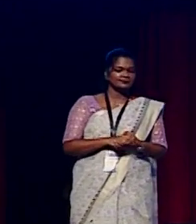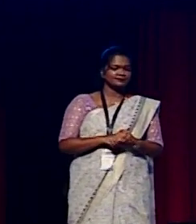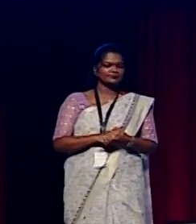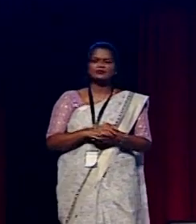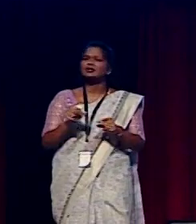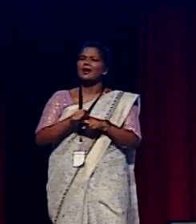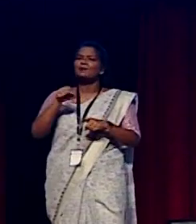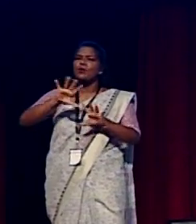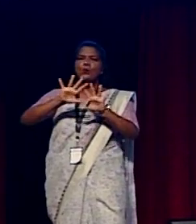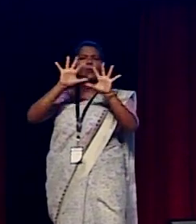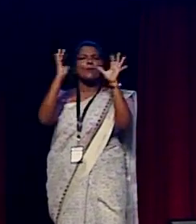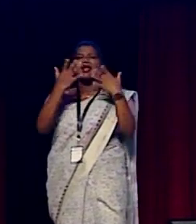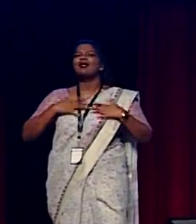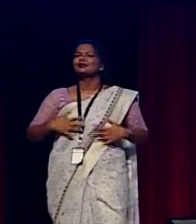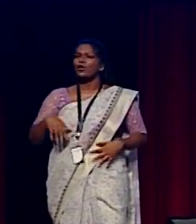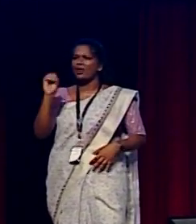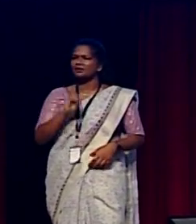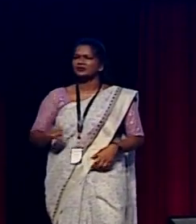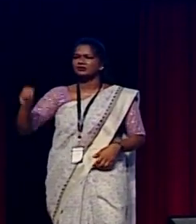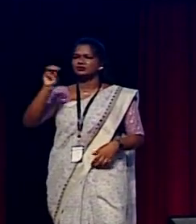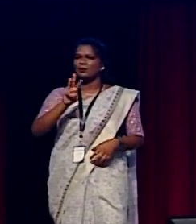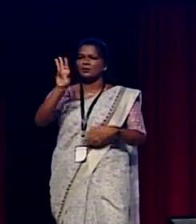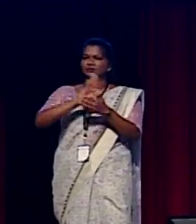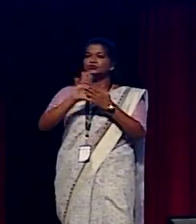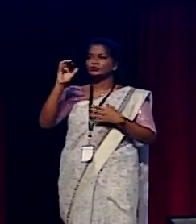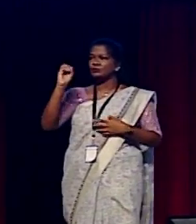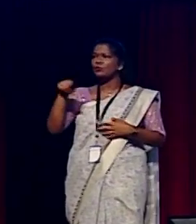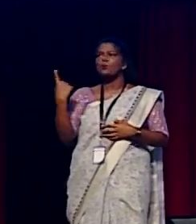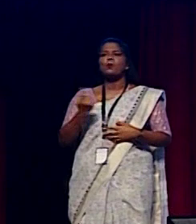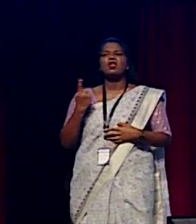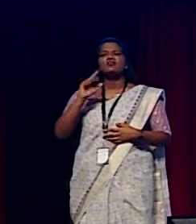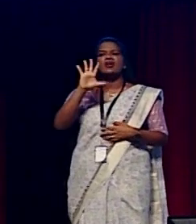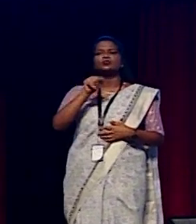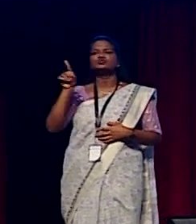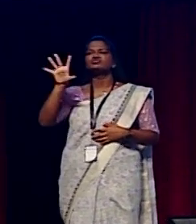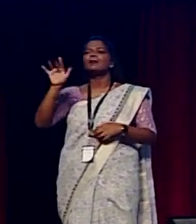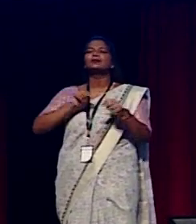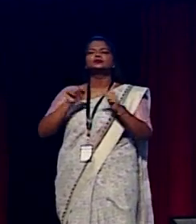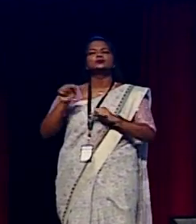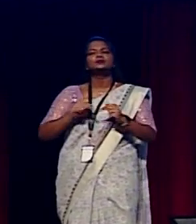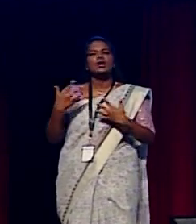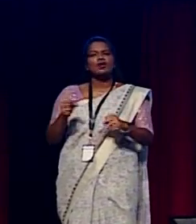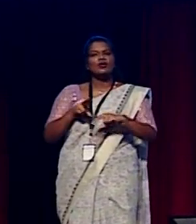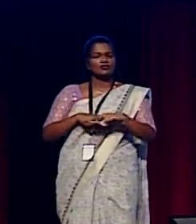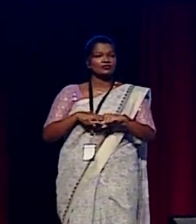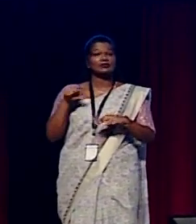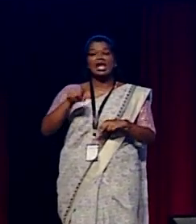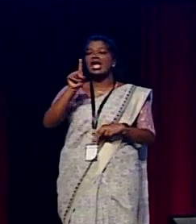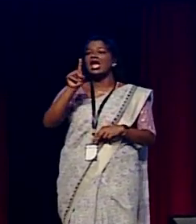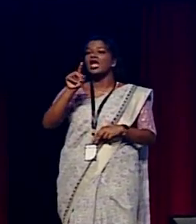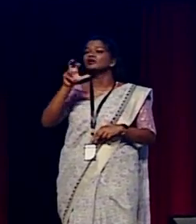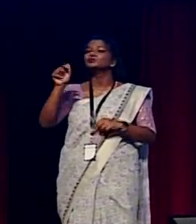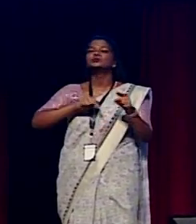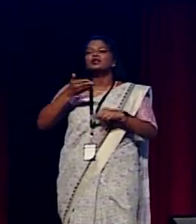Now, according to the World Health Organization, only 5 to 15% of this